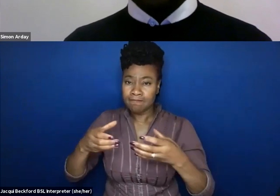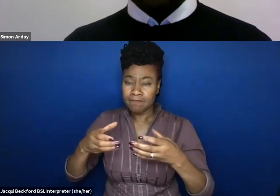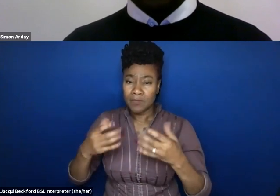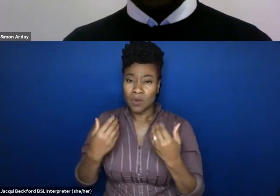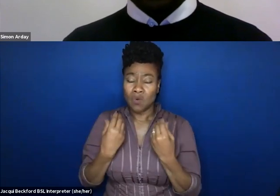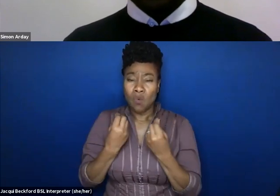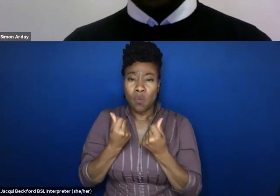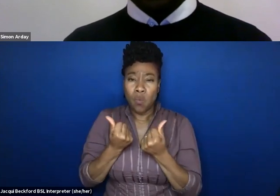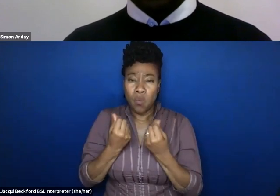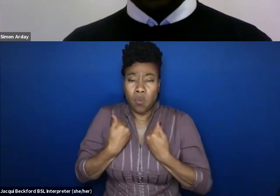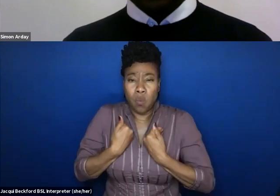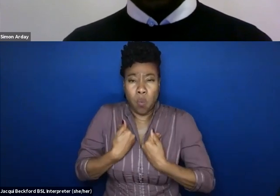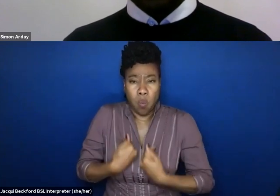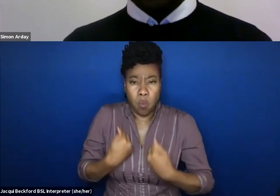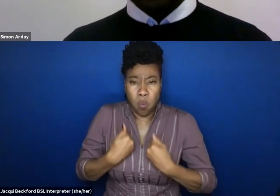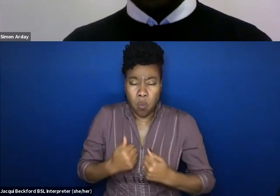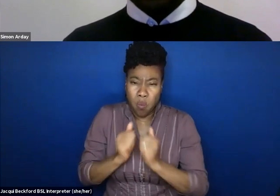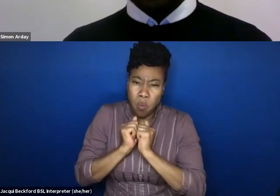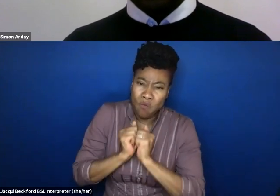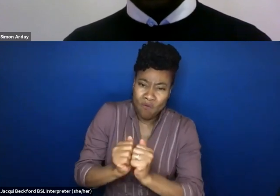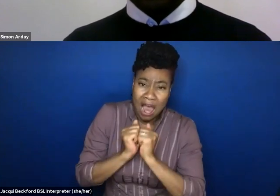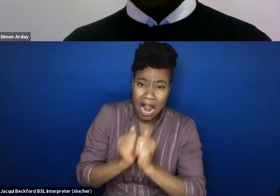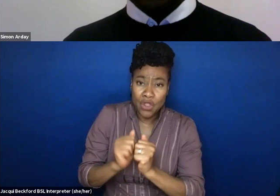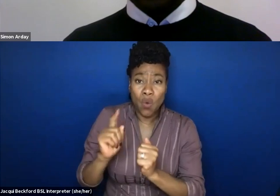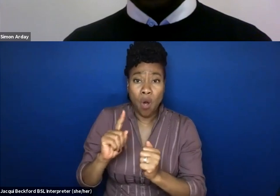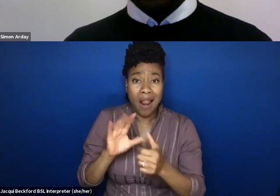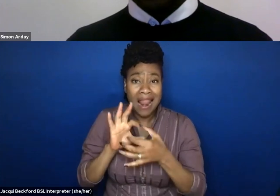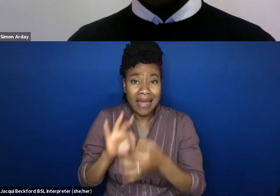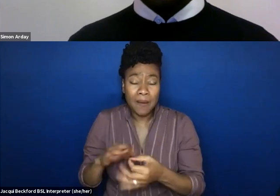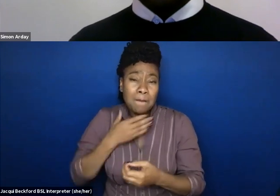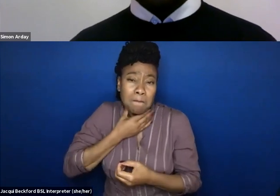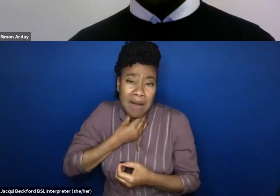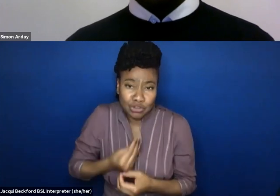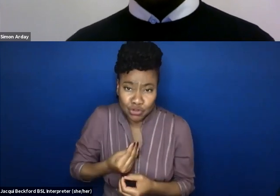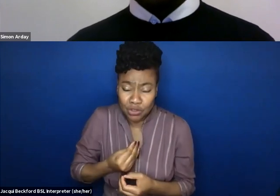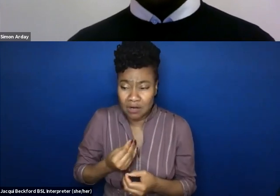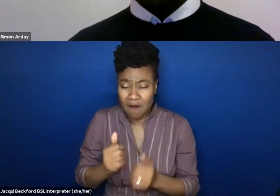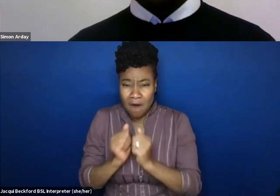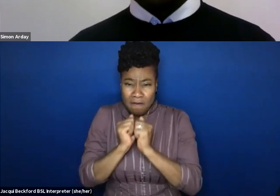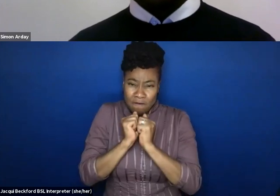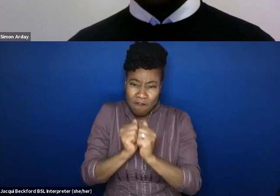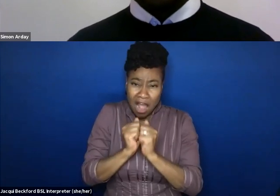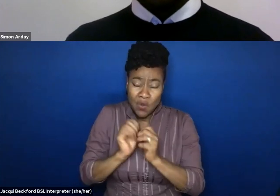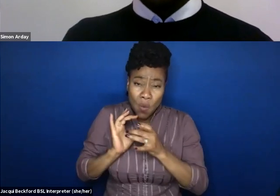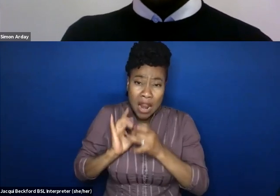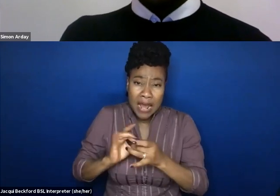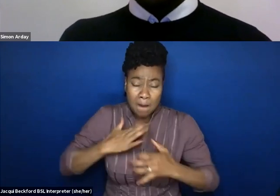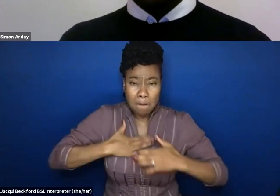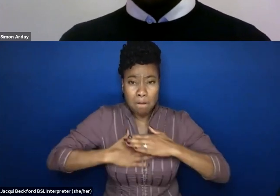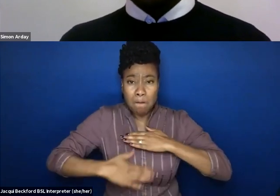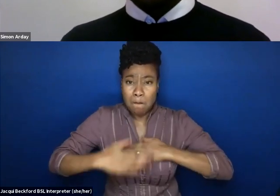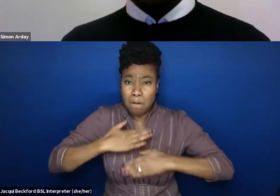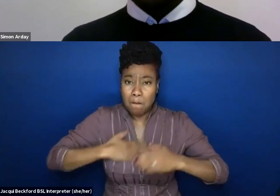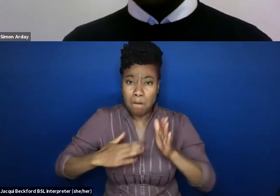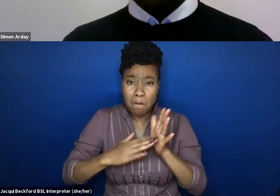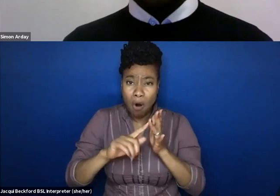real wealth in morals and values. And these things are very enriching for the soul. So I